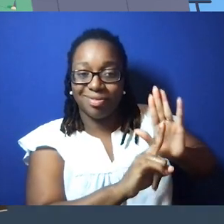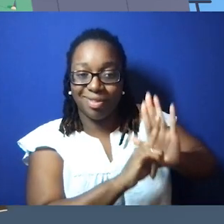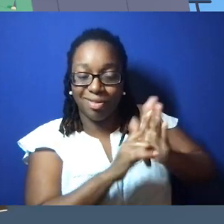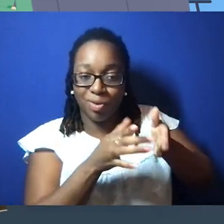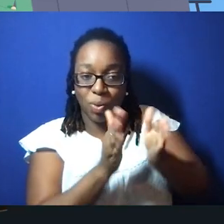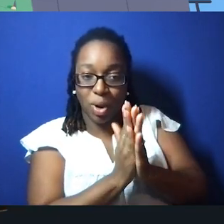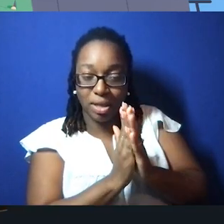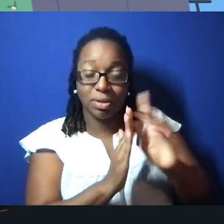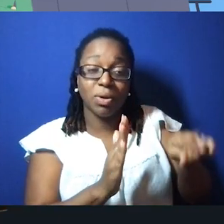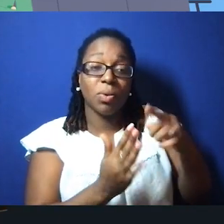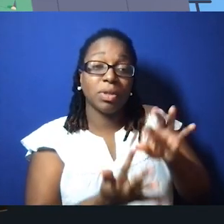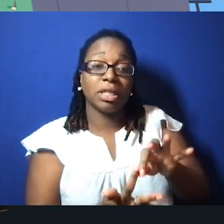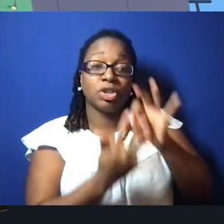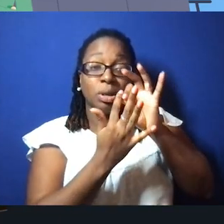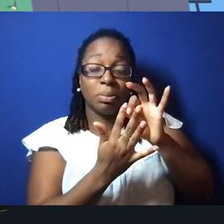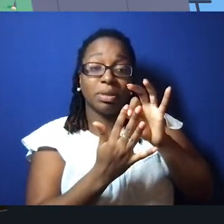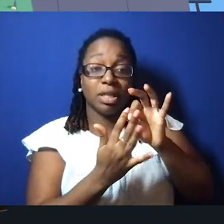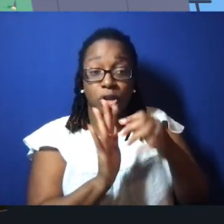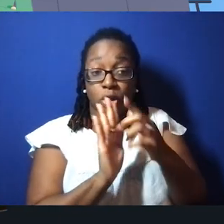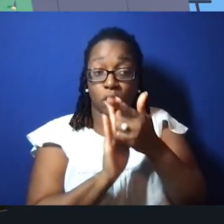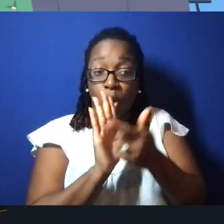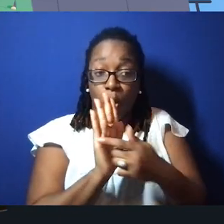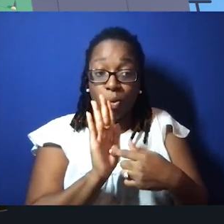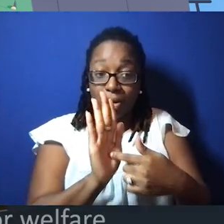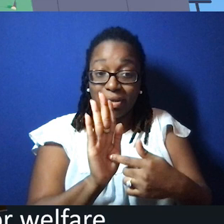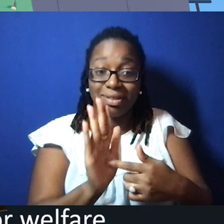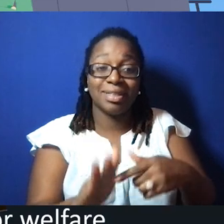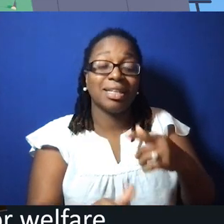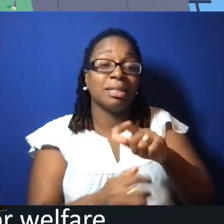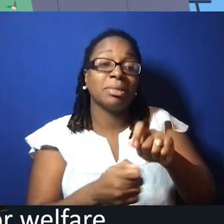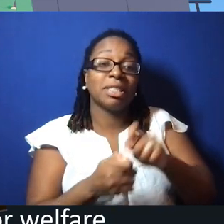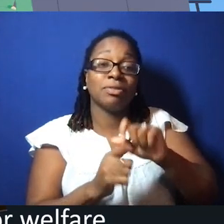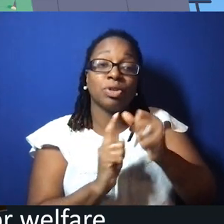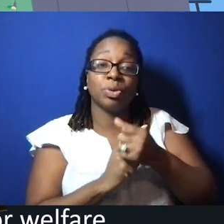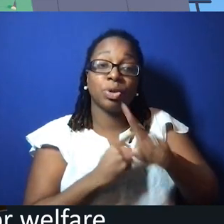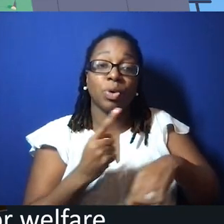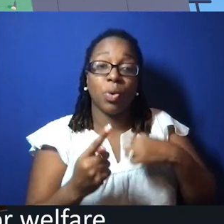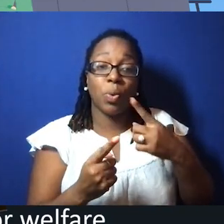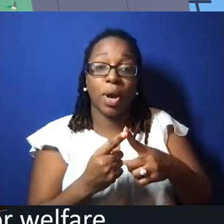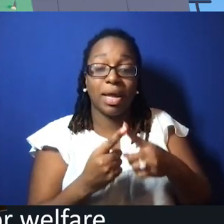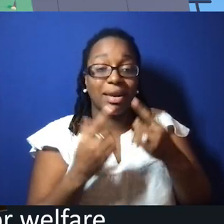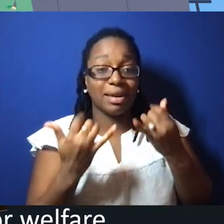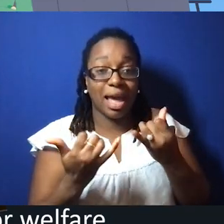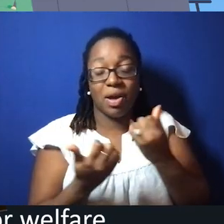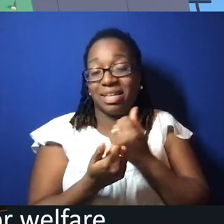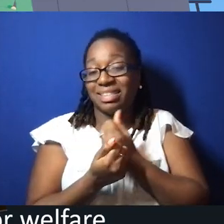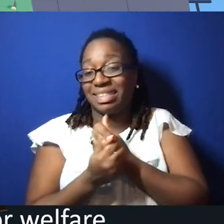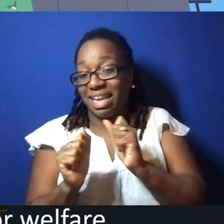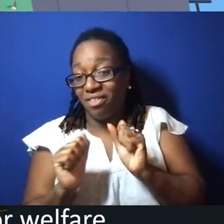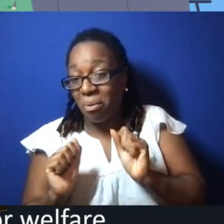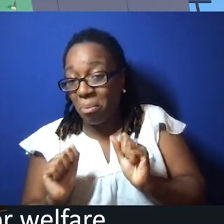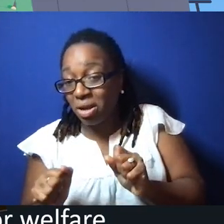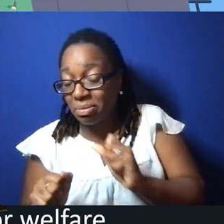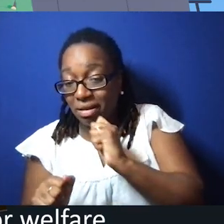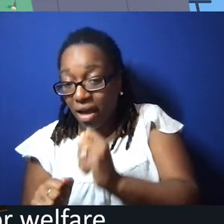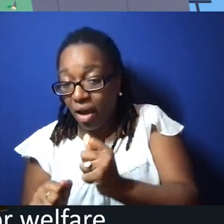interpreter. The only exception provided by law is in cases where there is an imminent threat to